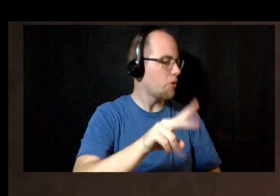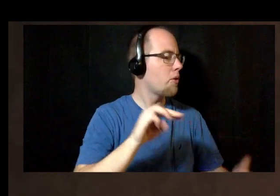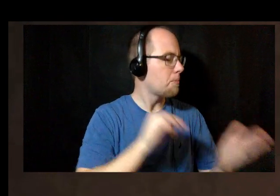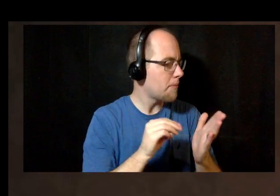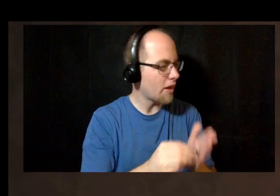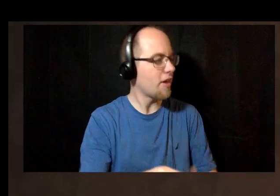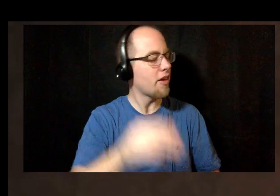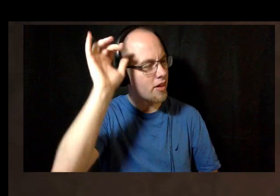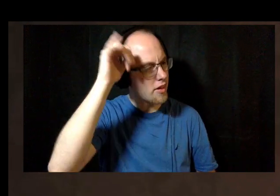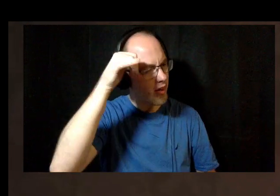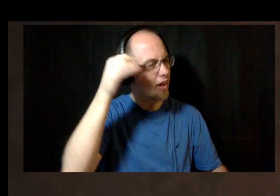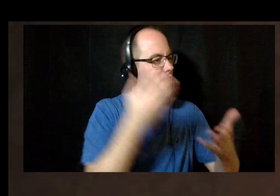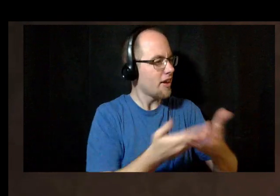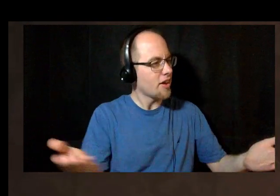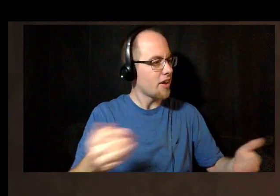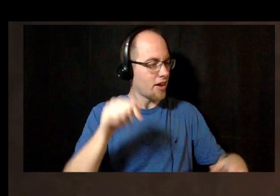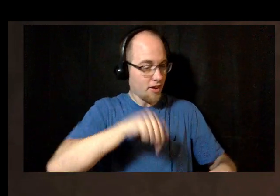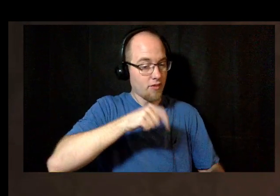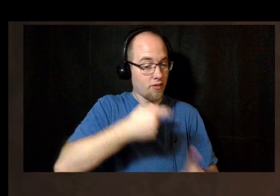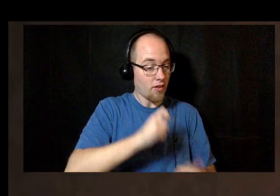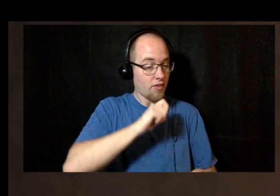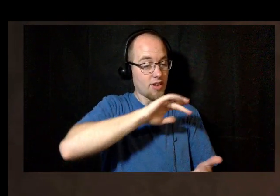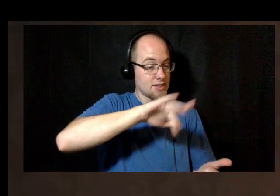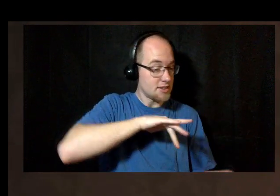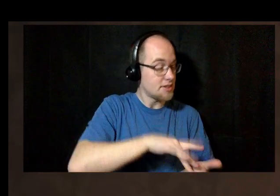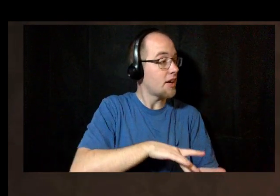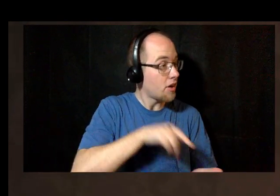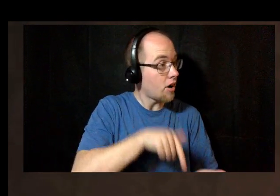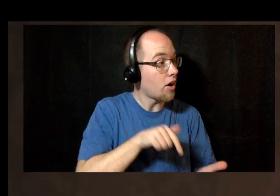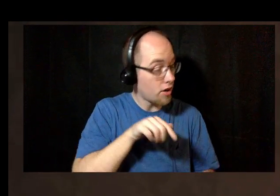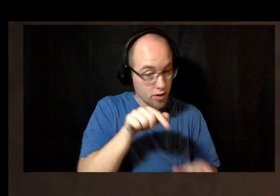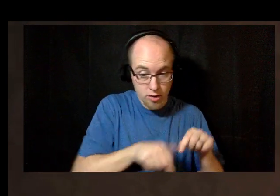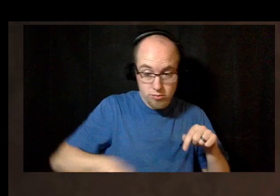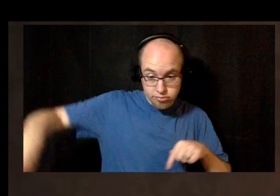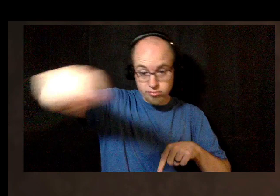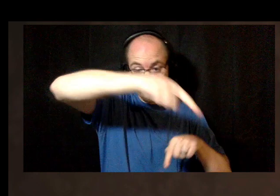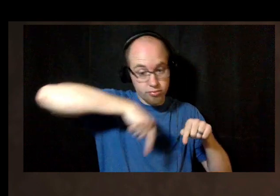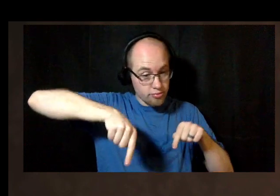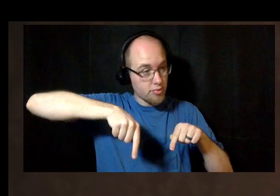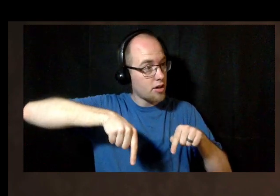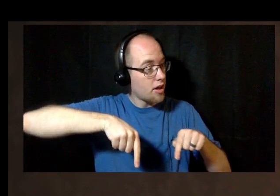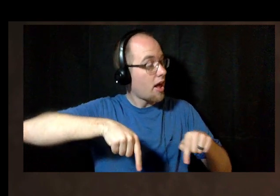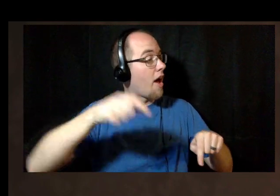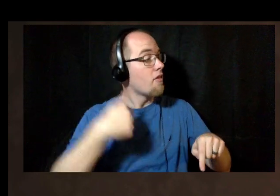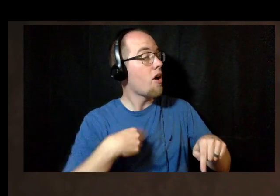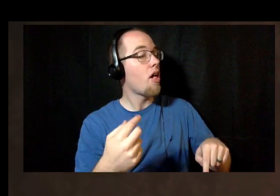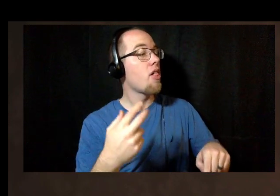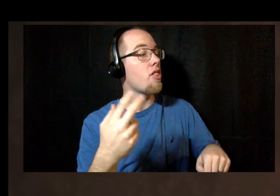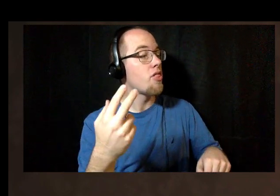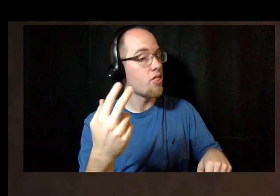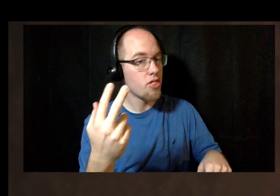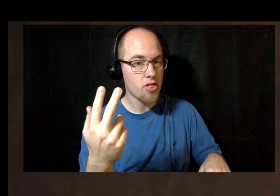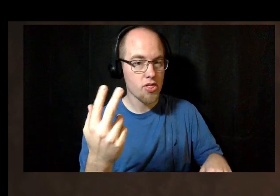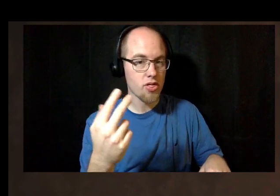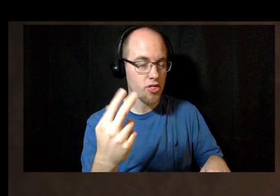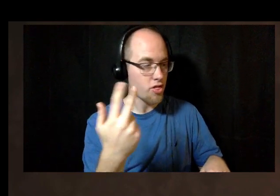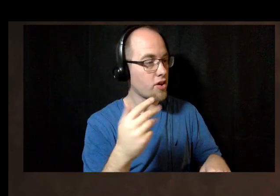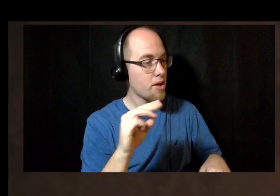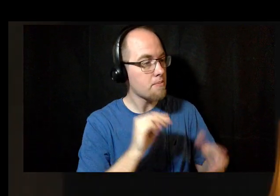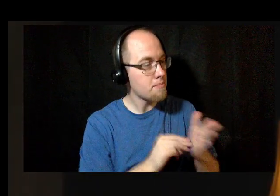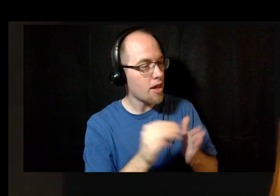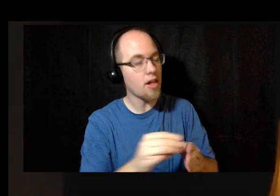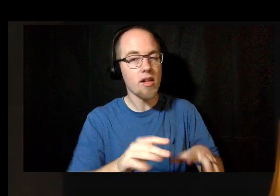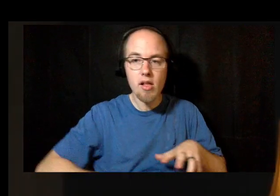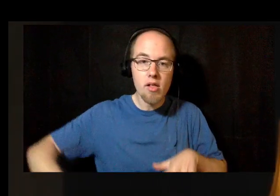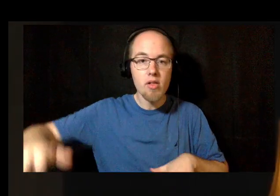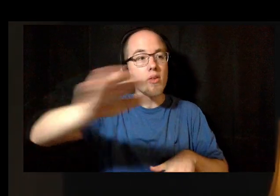centre. Fuck, I didn't know that either. And that is a fair whack of the 13 million head of cattle in Queensland alone, 70%